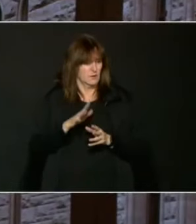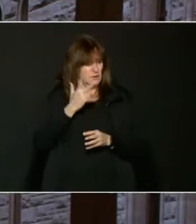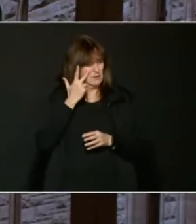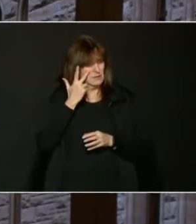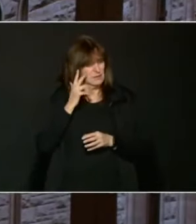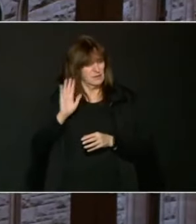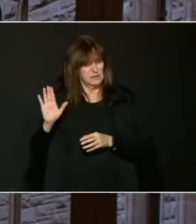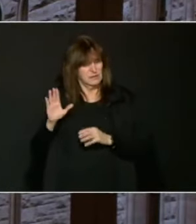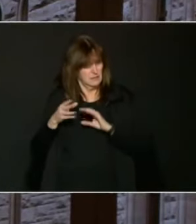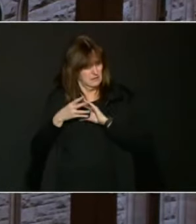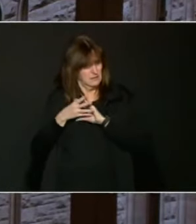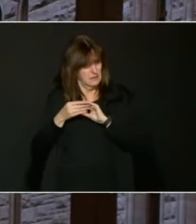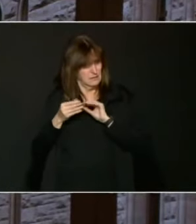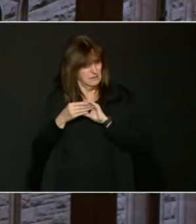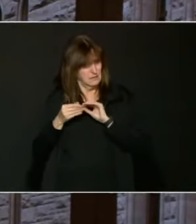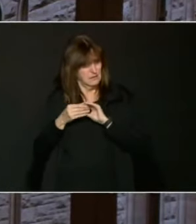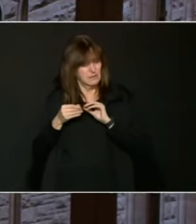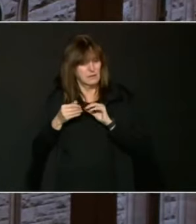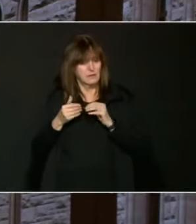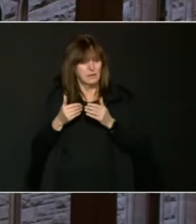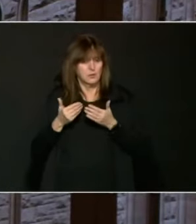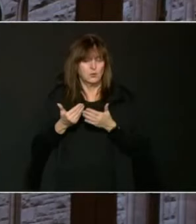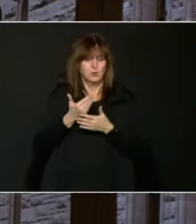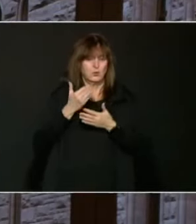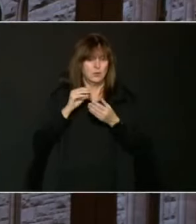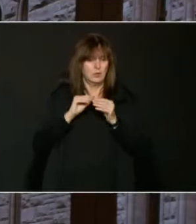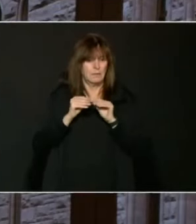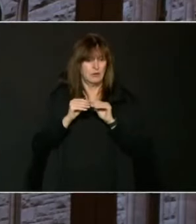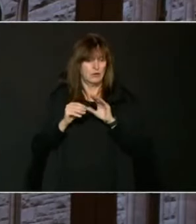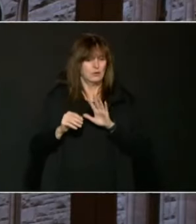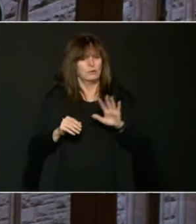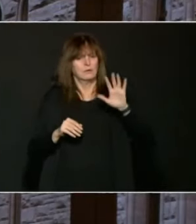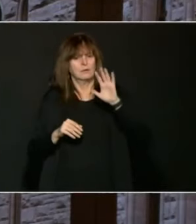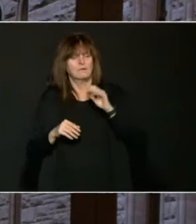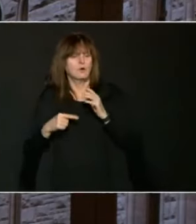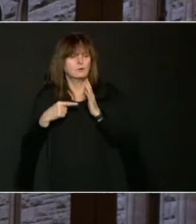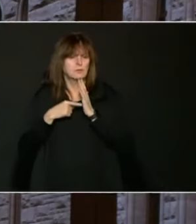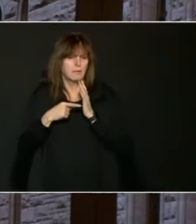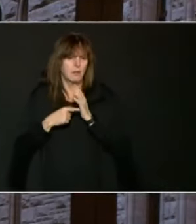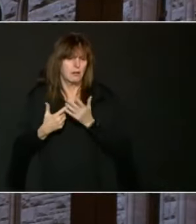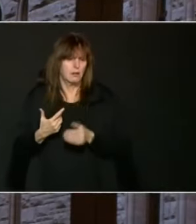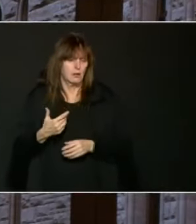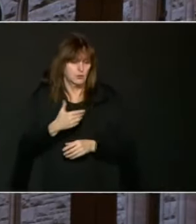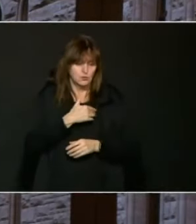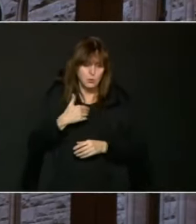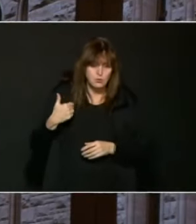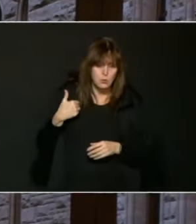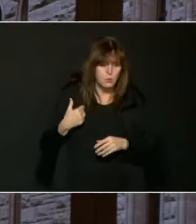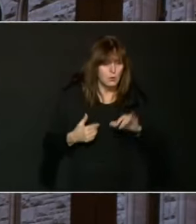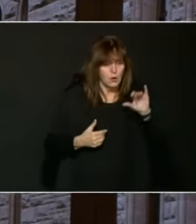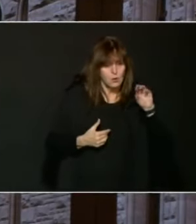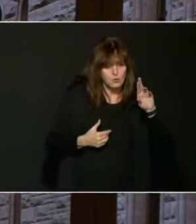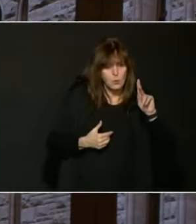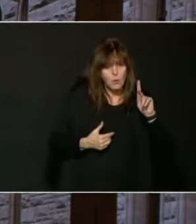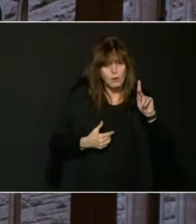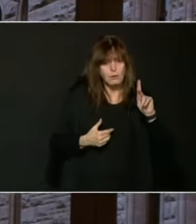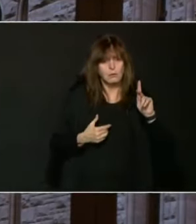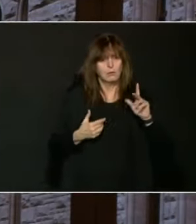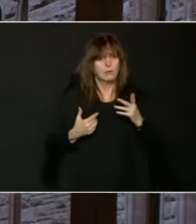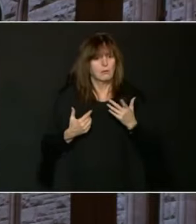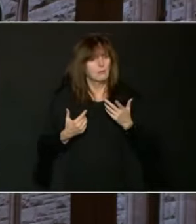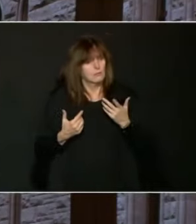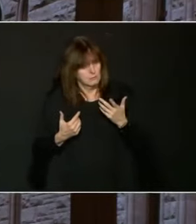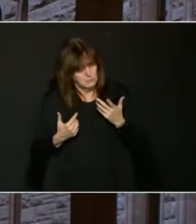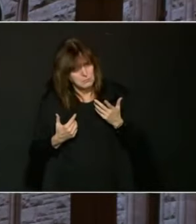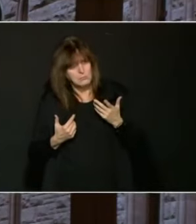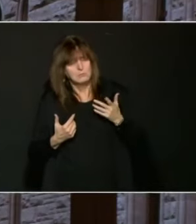units, you'll see that the difference between Toronto and York is not that much as far as new cases. So the high